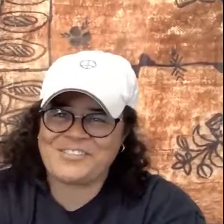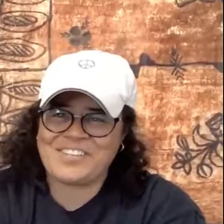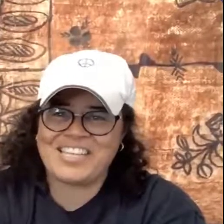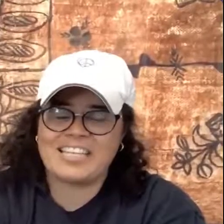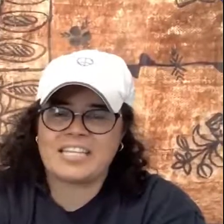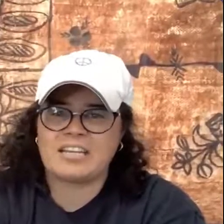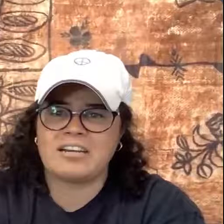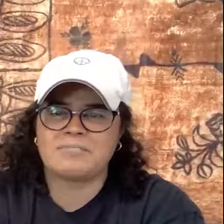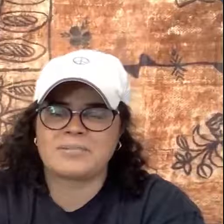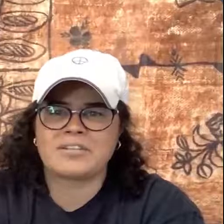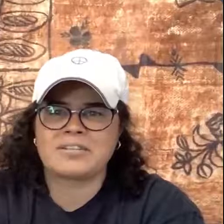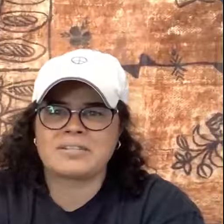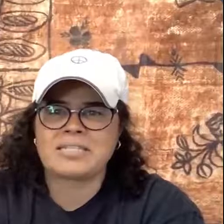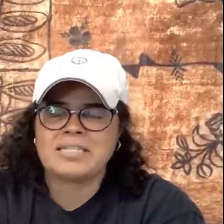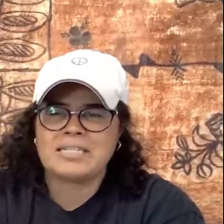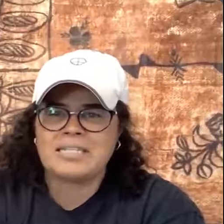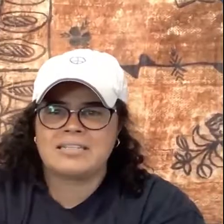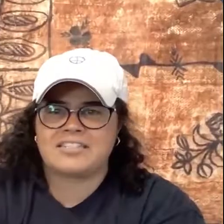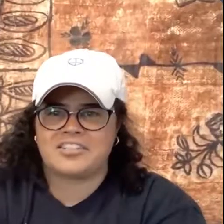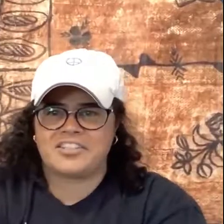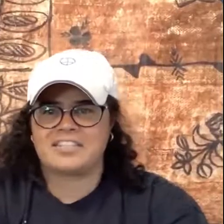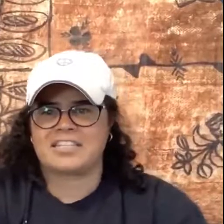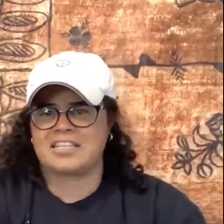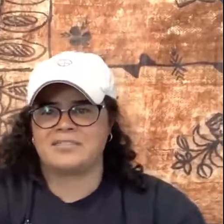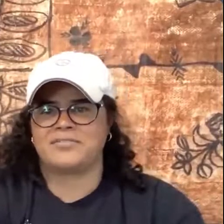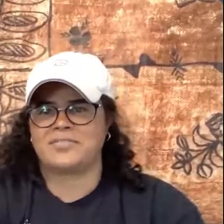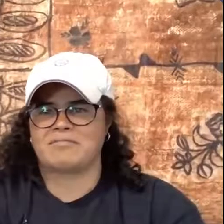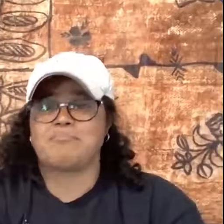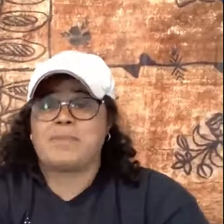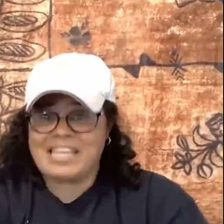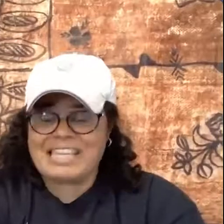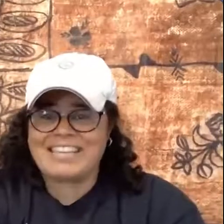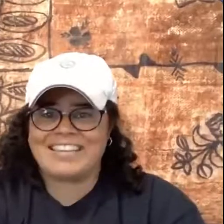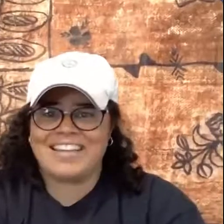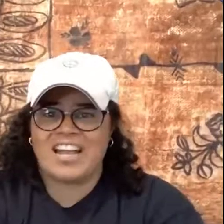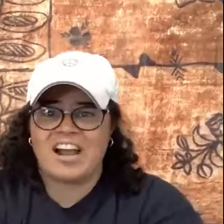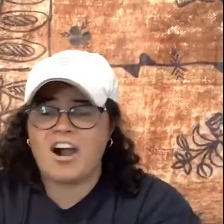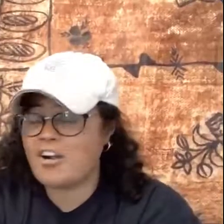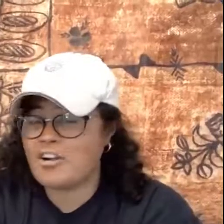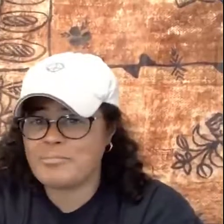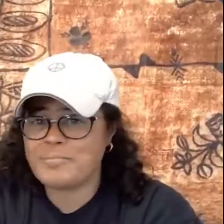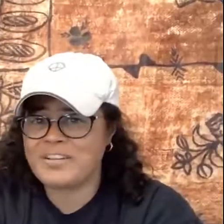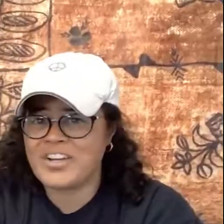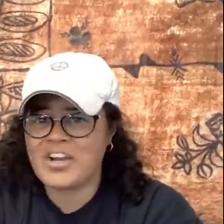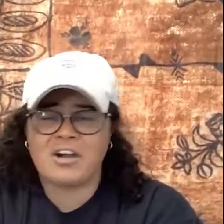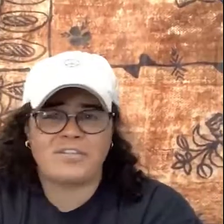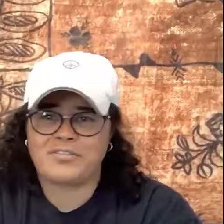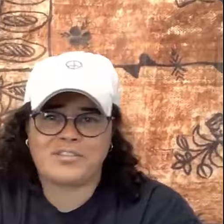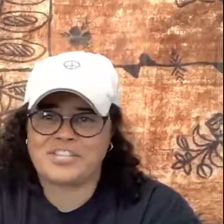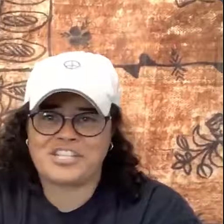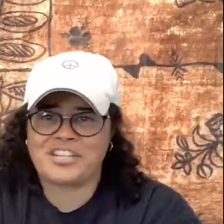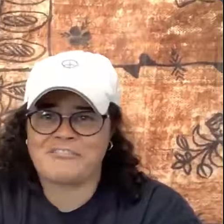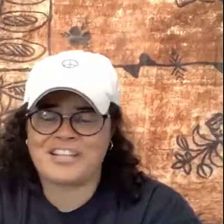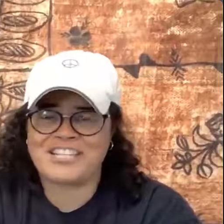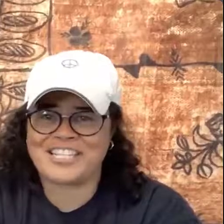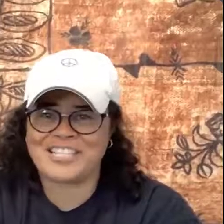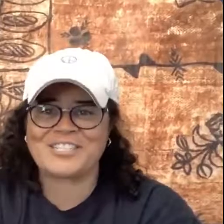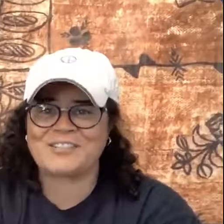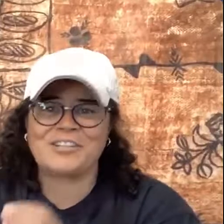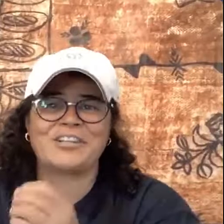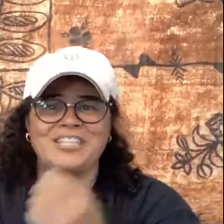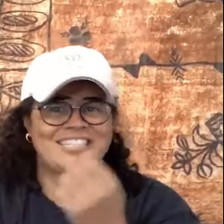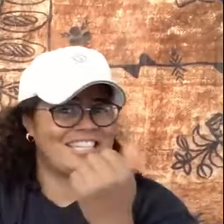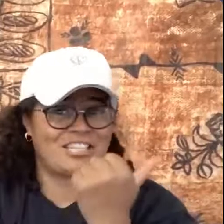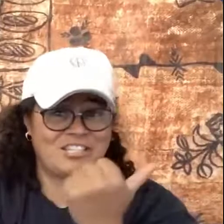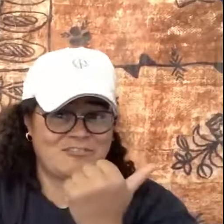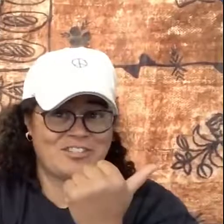show them in here because it just gives me hope of our future generations.